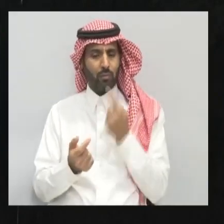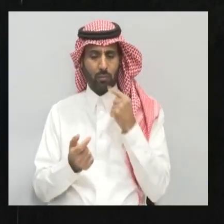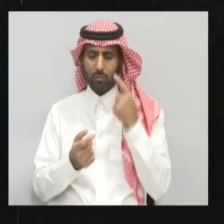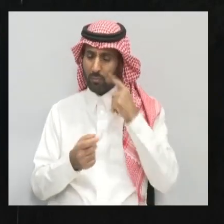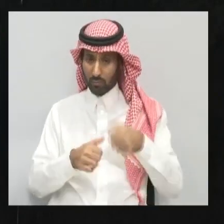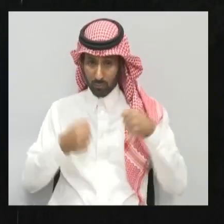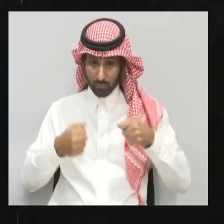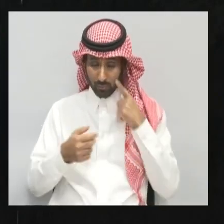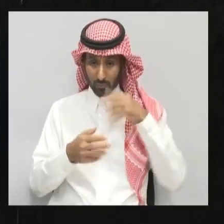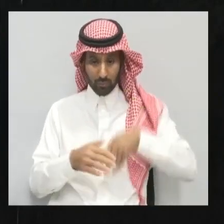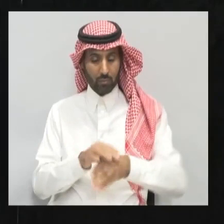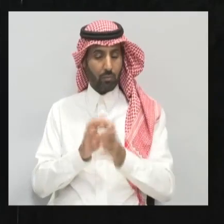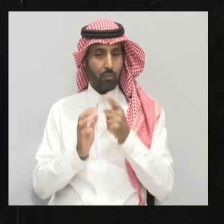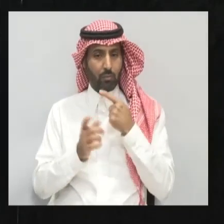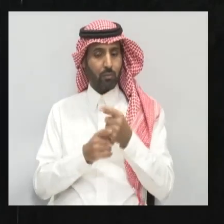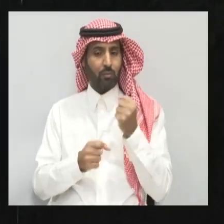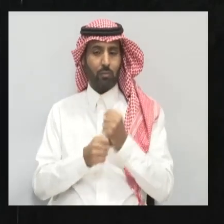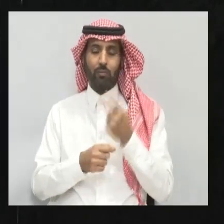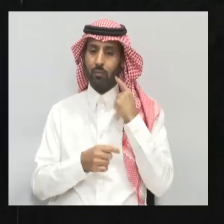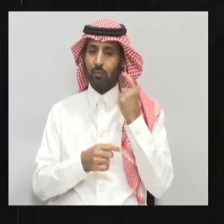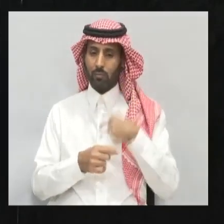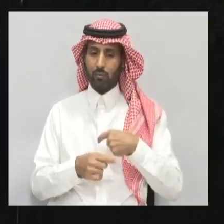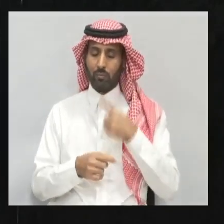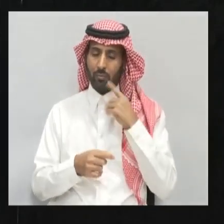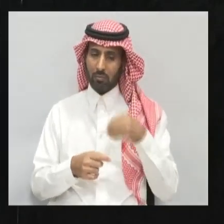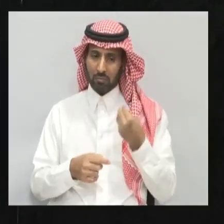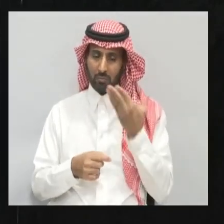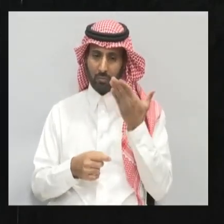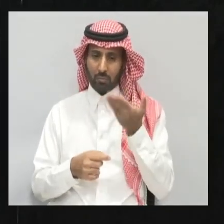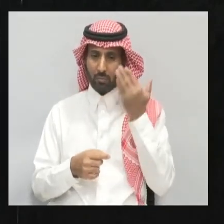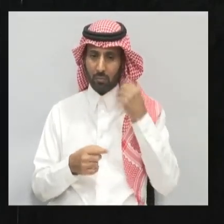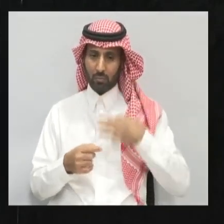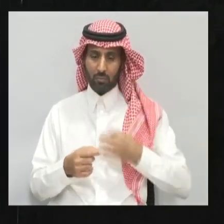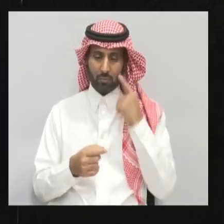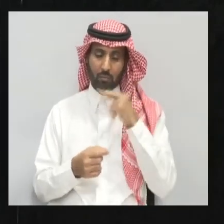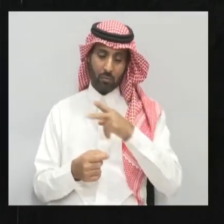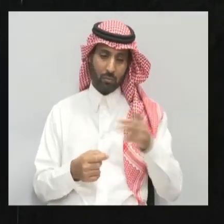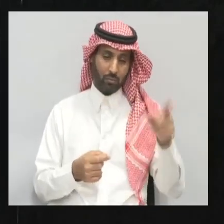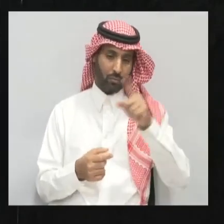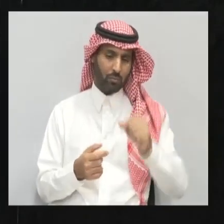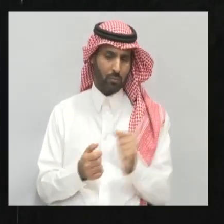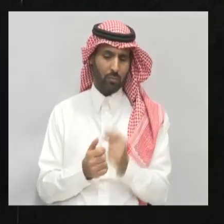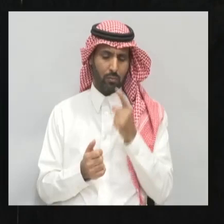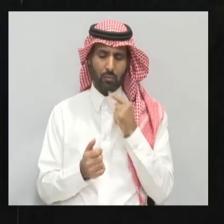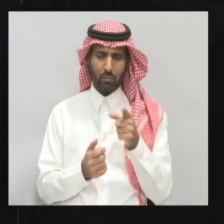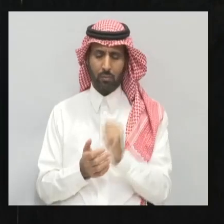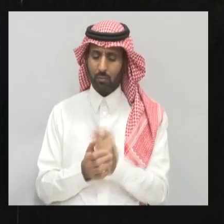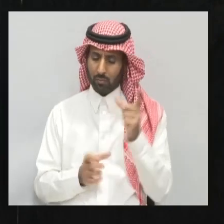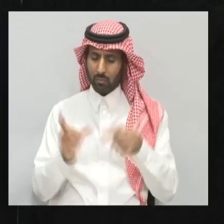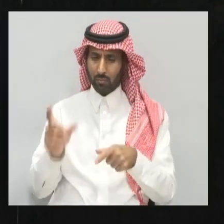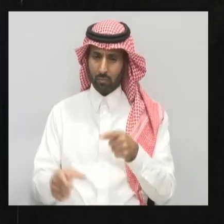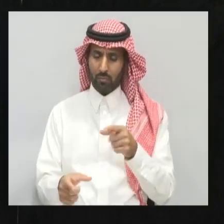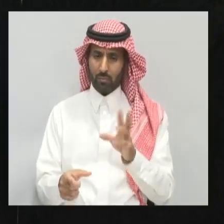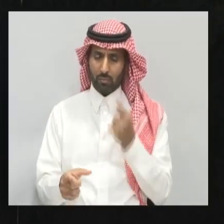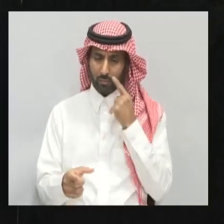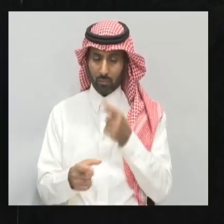riding horse, then he should wear light clothes. So here we have two questions that we need to ask that person